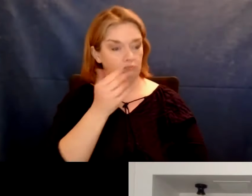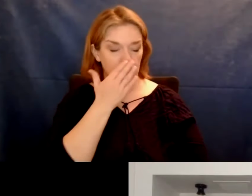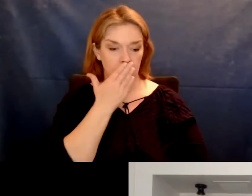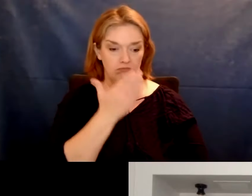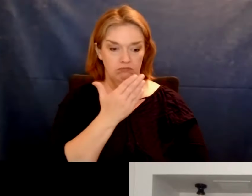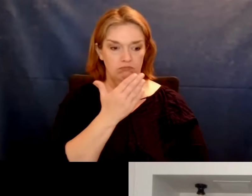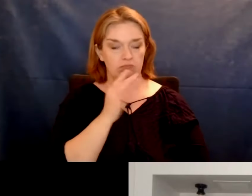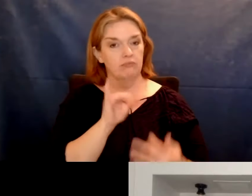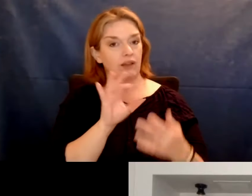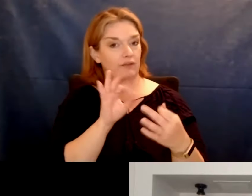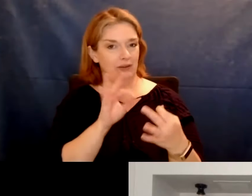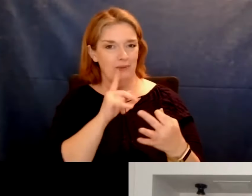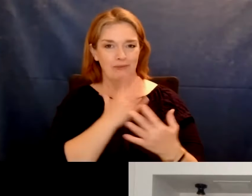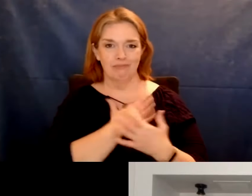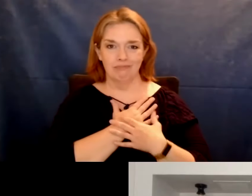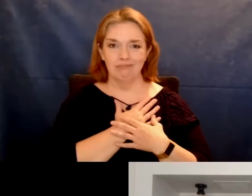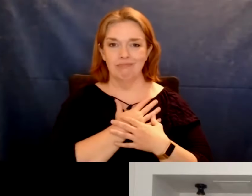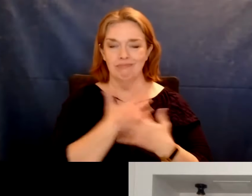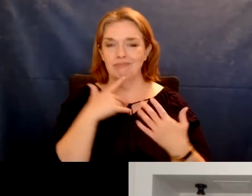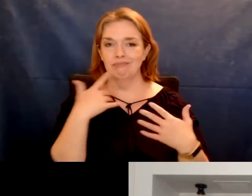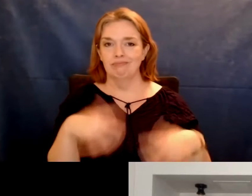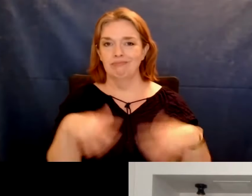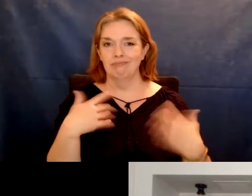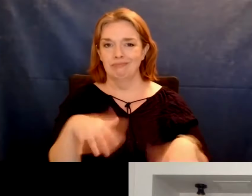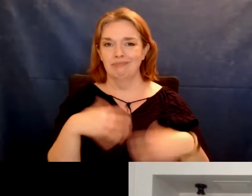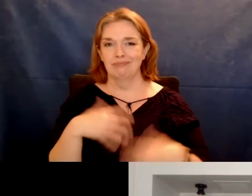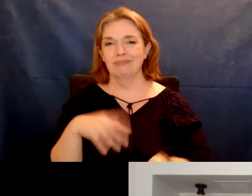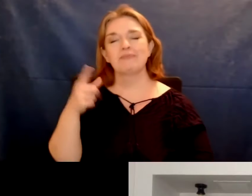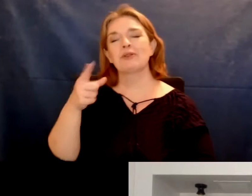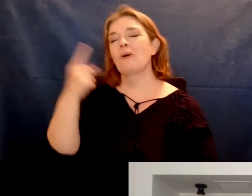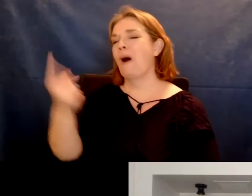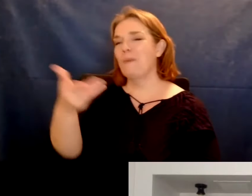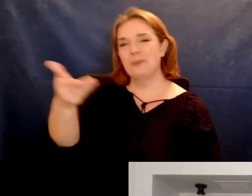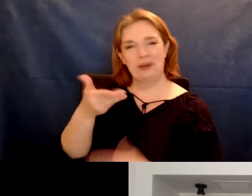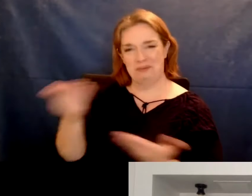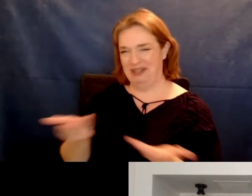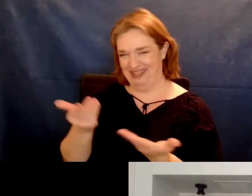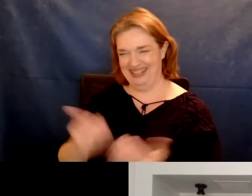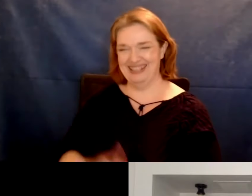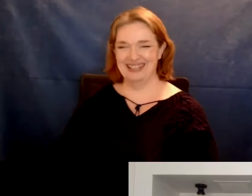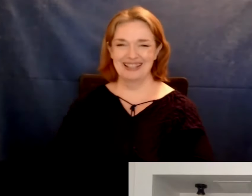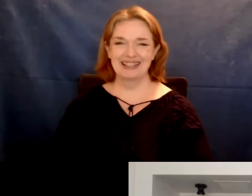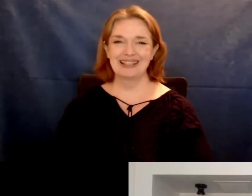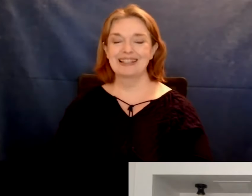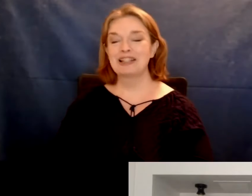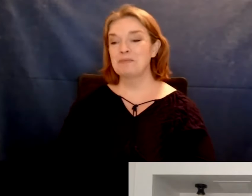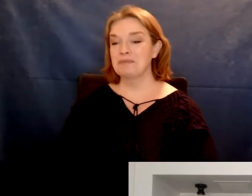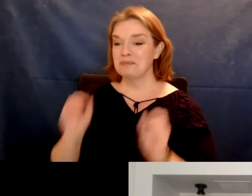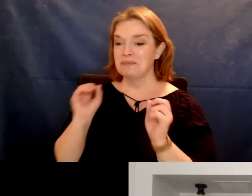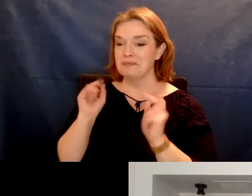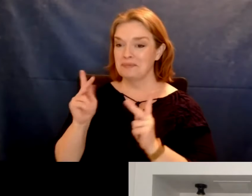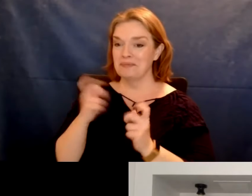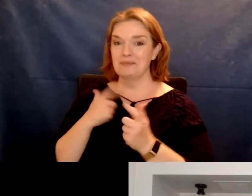back for almost any of these. You will always be welcome. Yeah. All right, and I want to